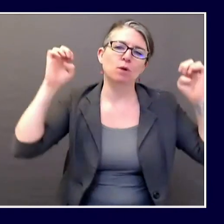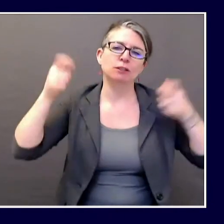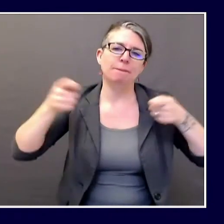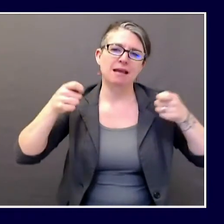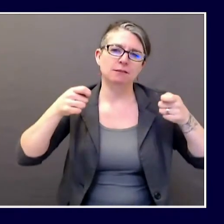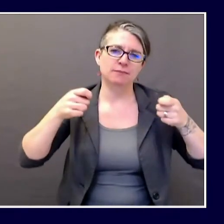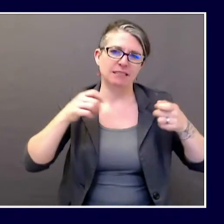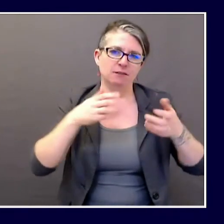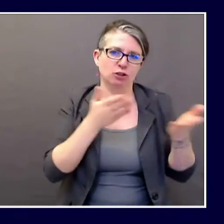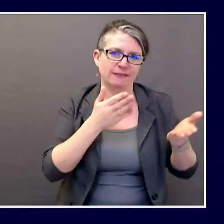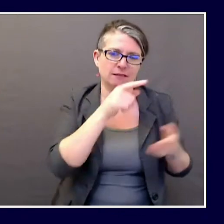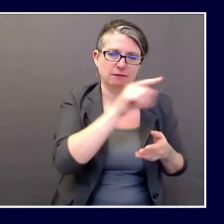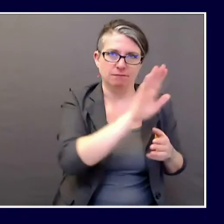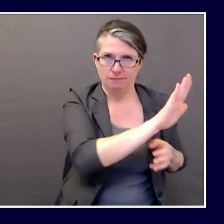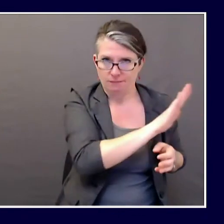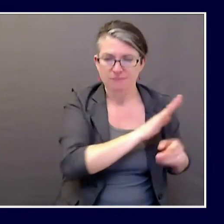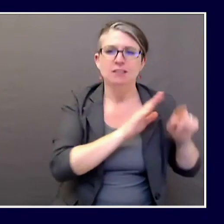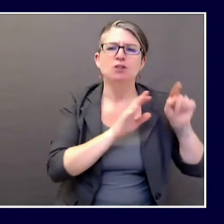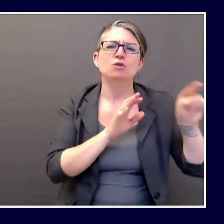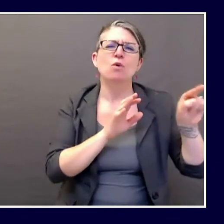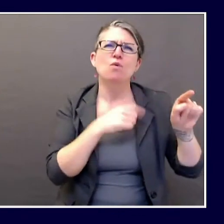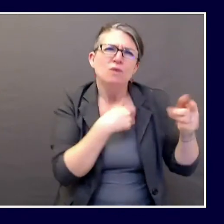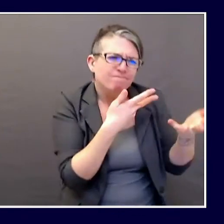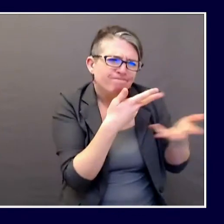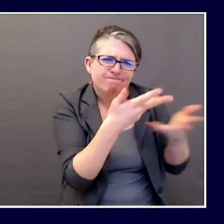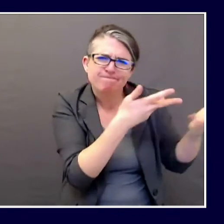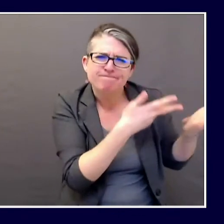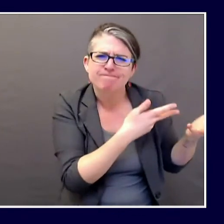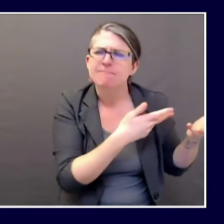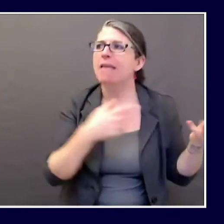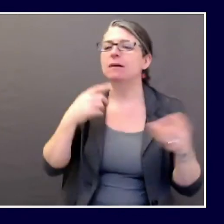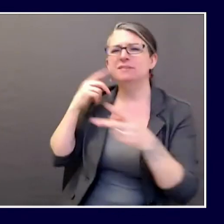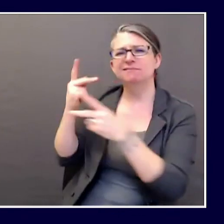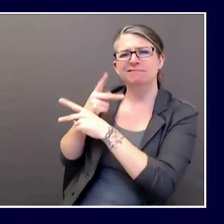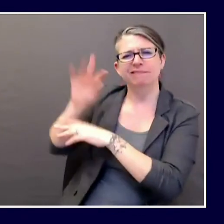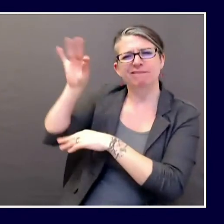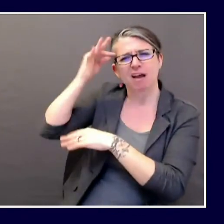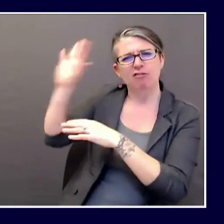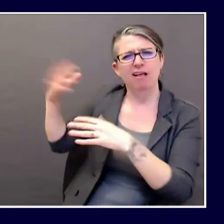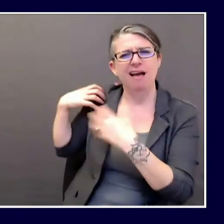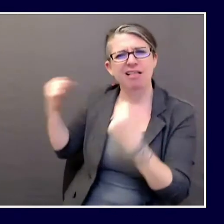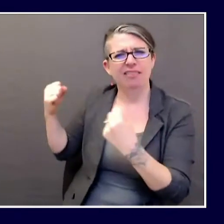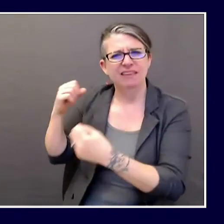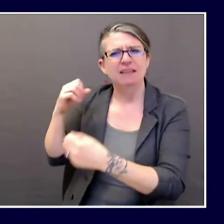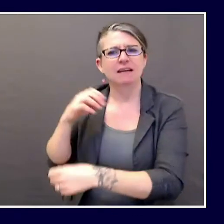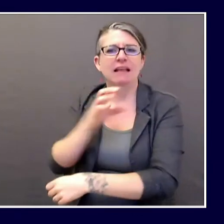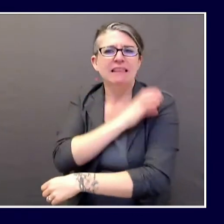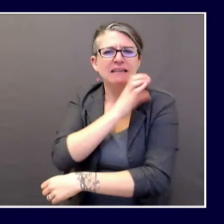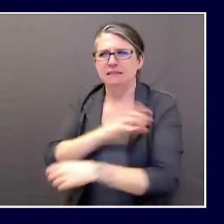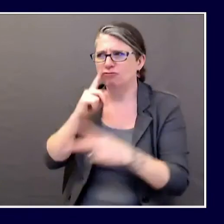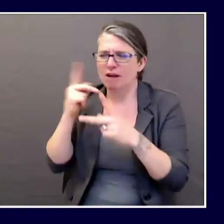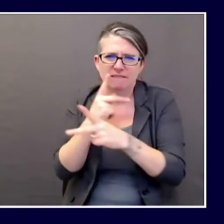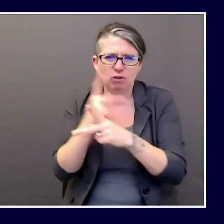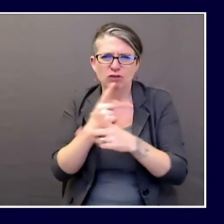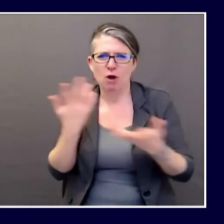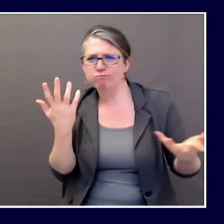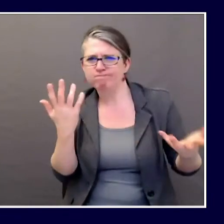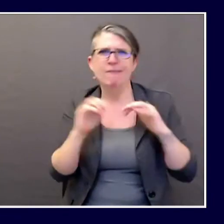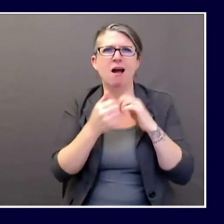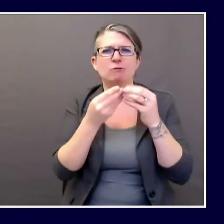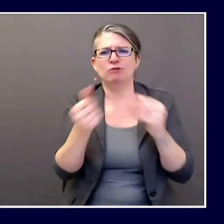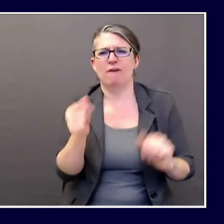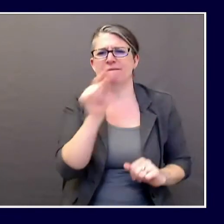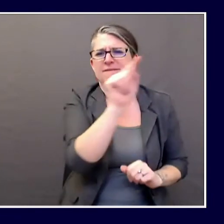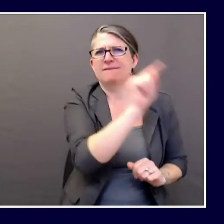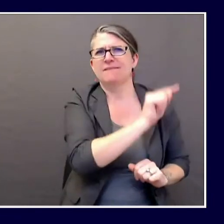example? All of that is contingent upon us getting more J&J vaccine. And right now, for at least the next week or week and a half,